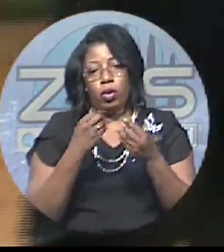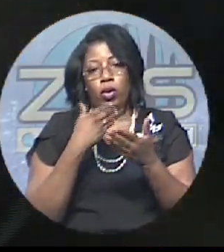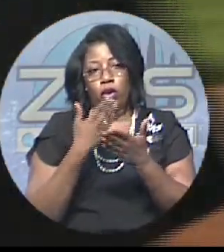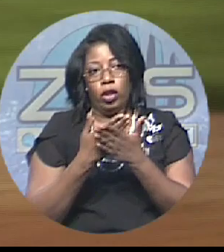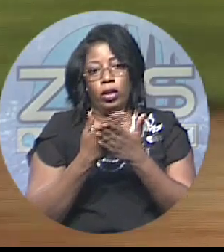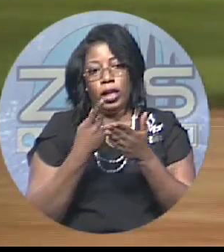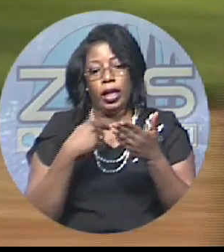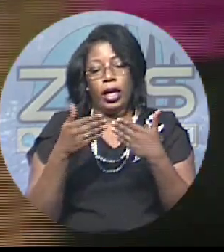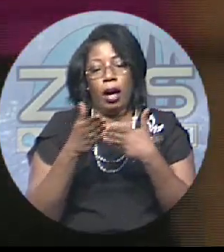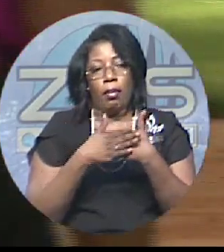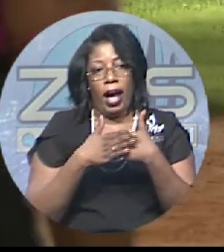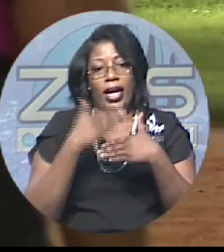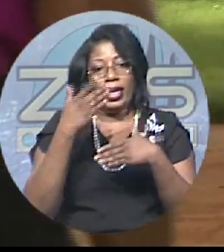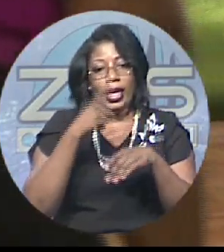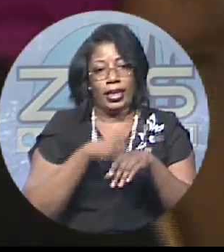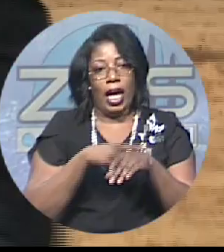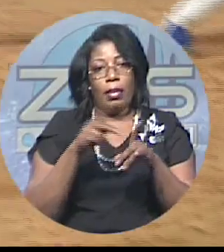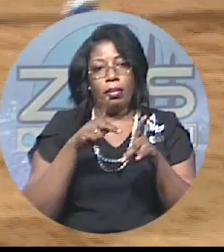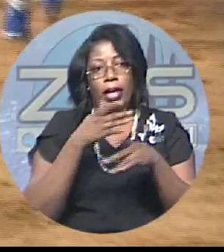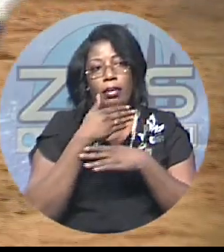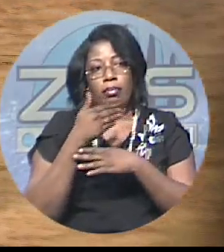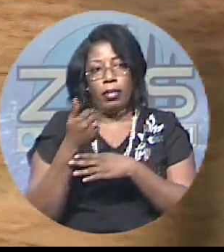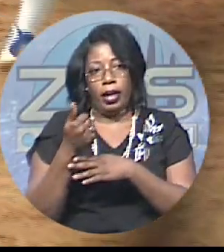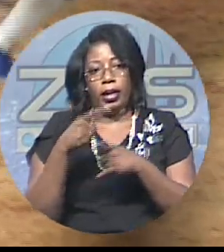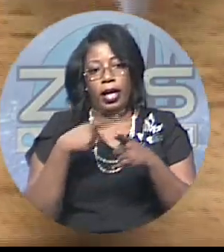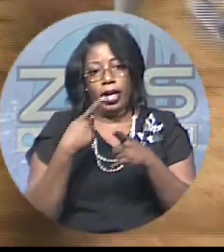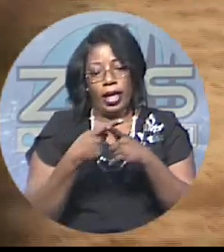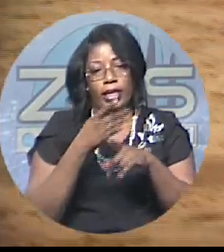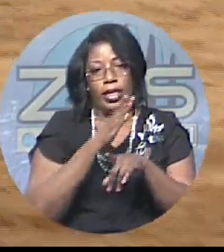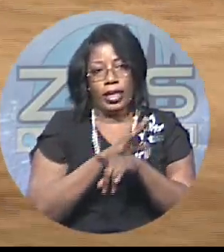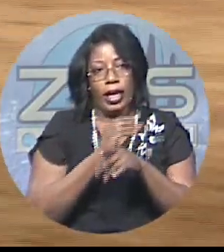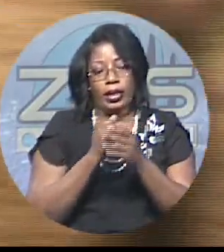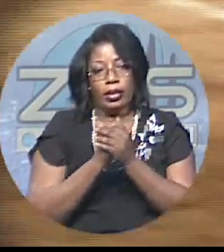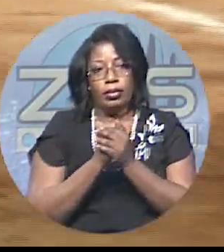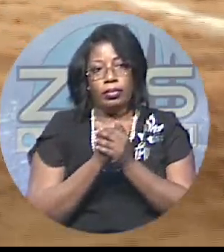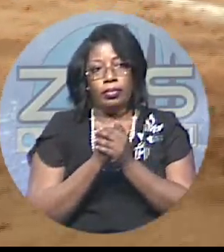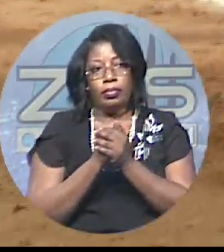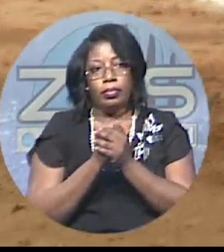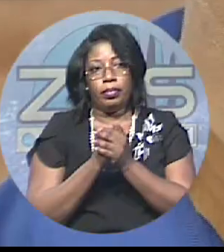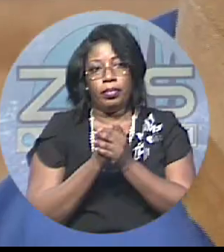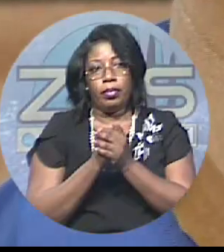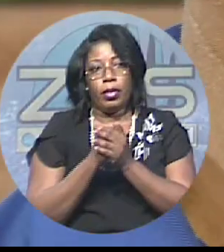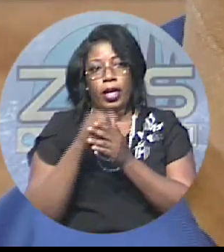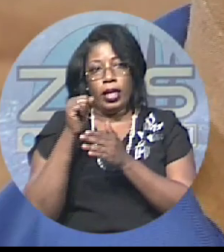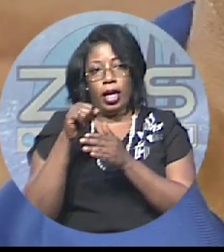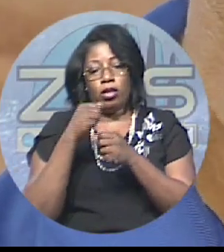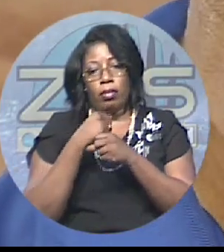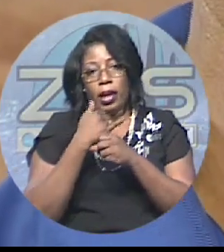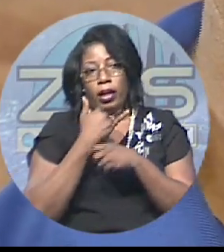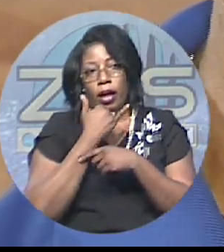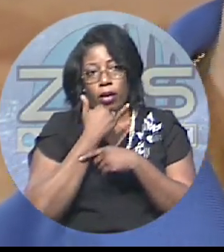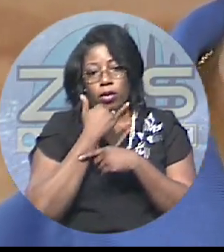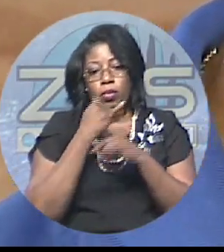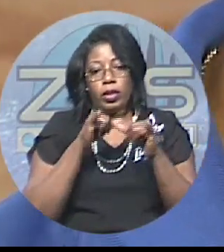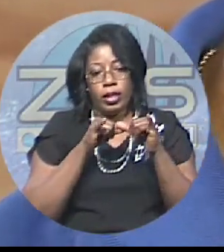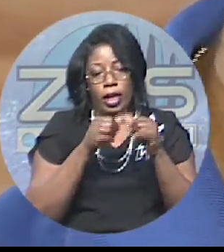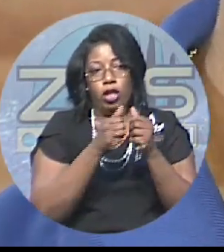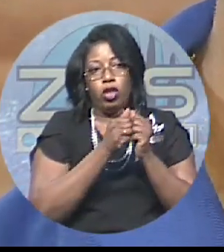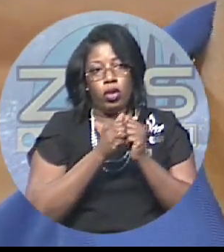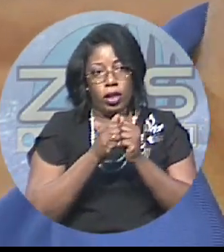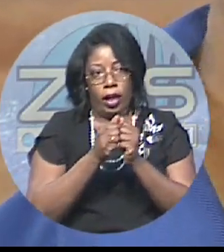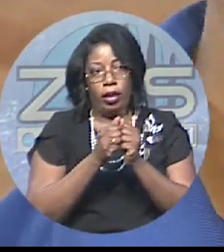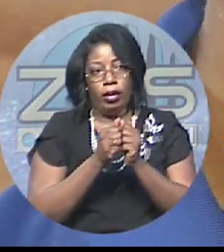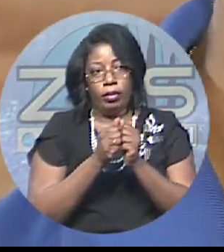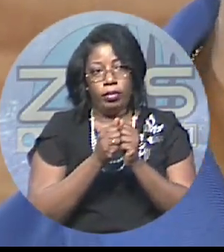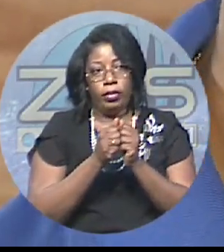to come back next time and we got to play better than tonight. The main thing is, even though they make the errors, we pulled together. We stayed together. We didn't get